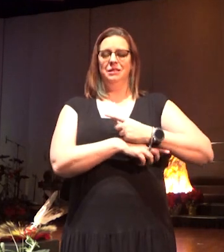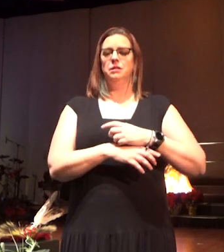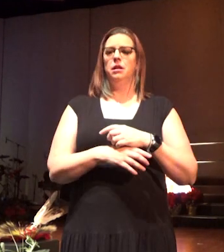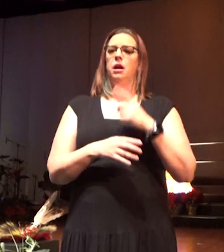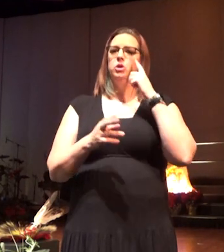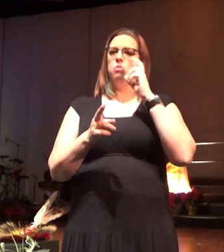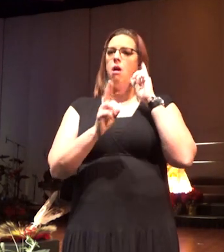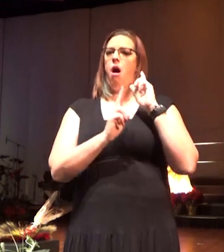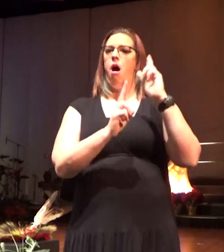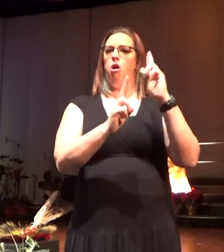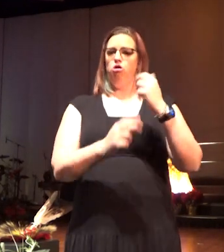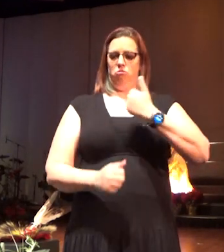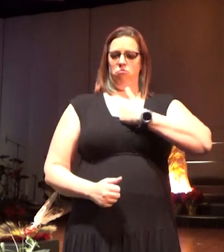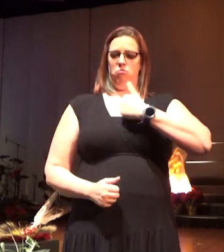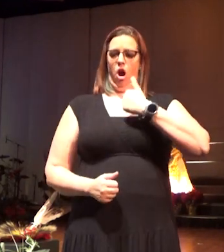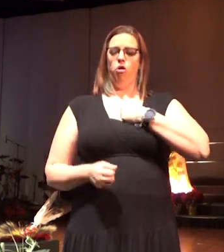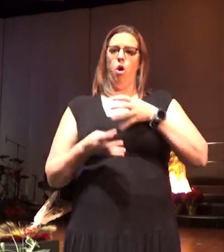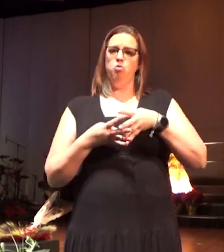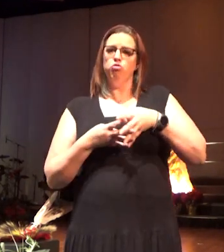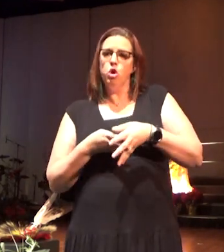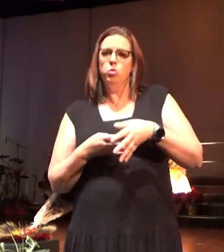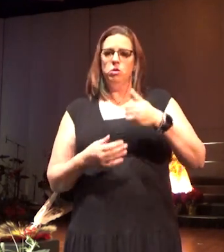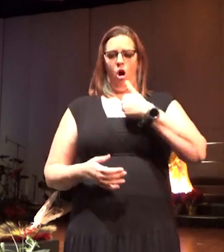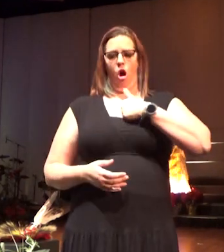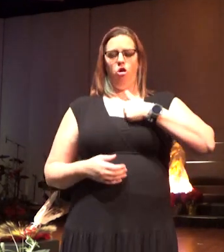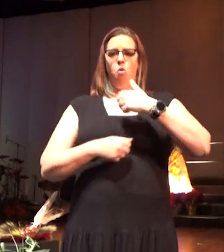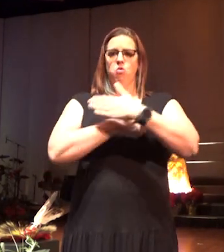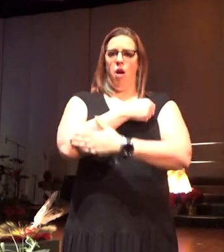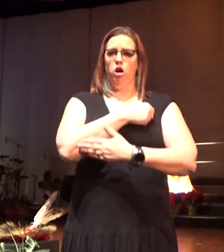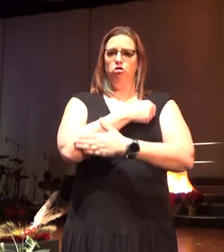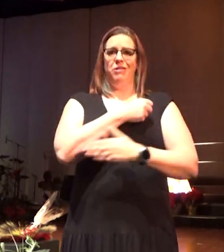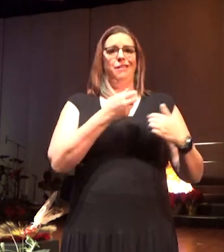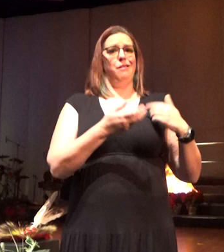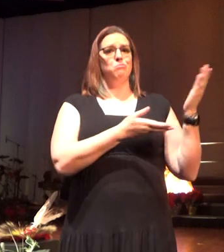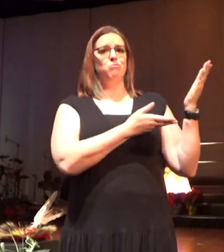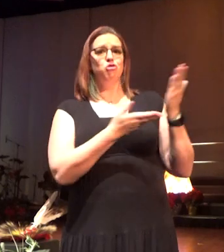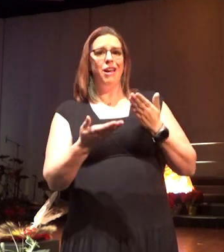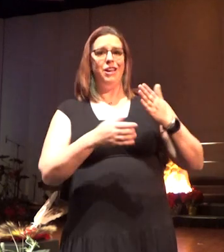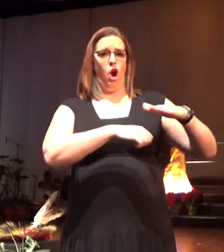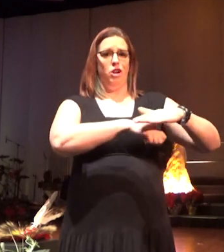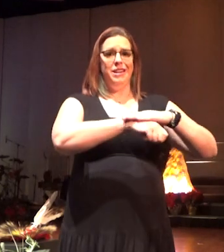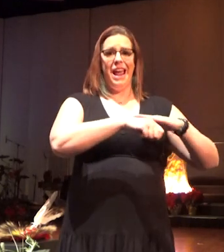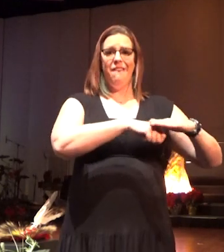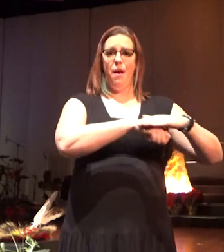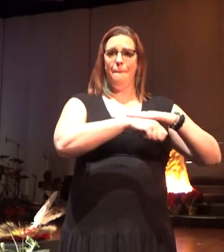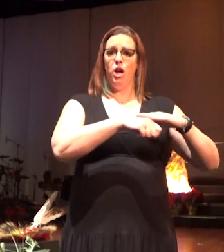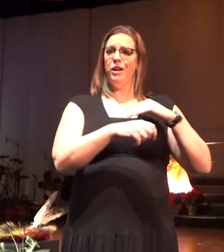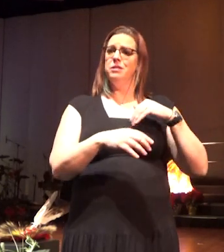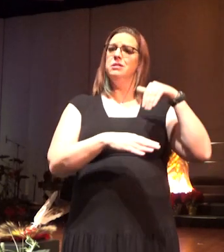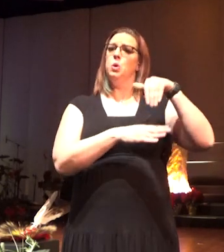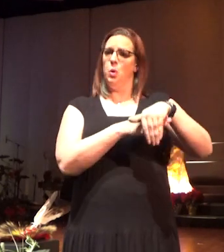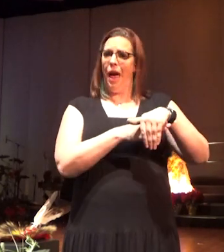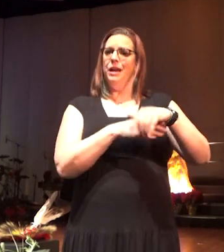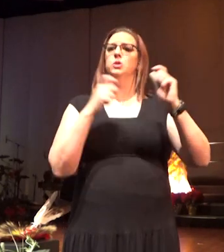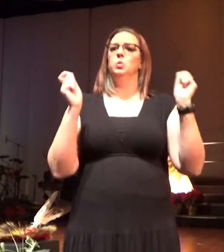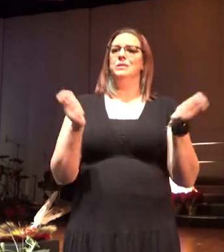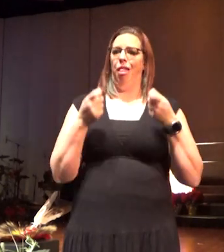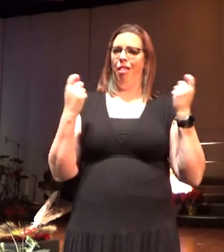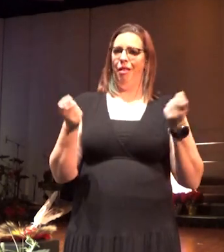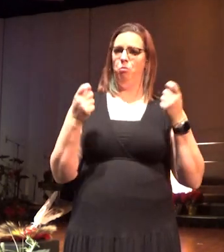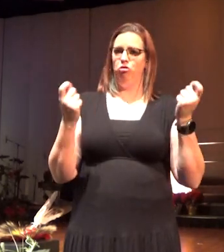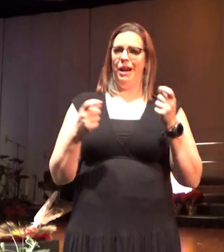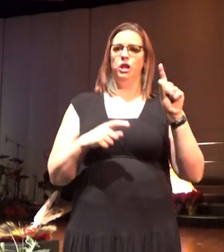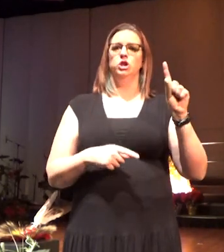our own roots and our own country and bring in our Native Americans tonight to celebrate the